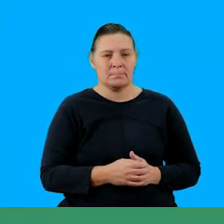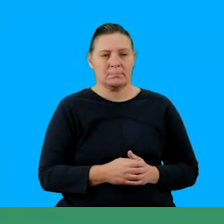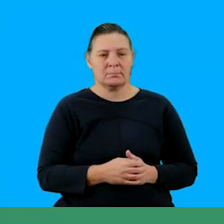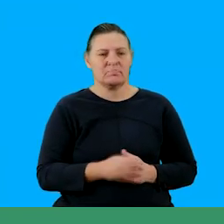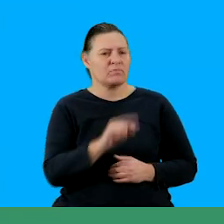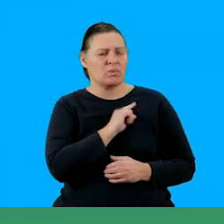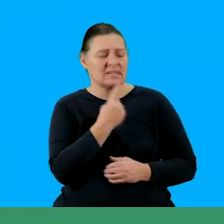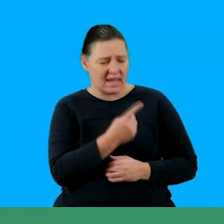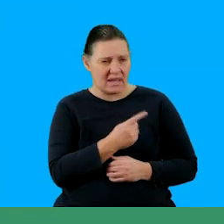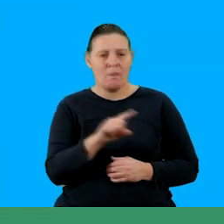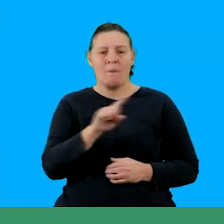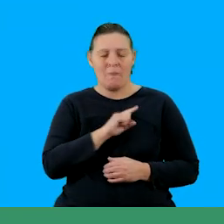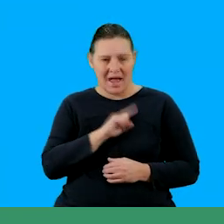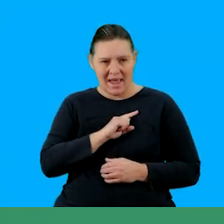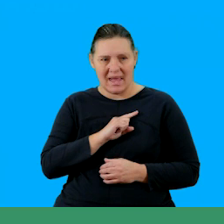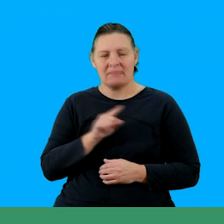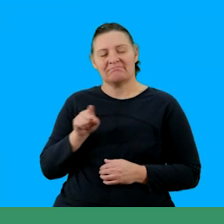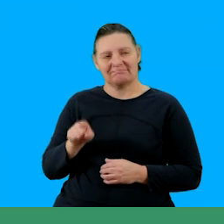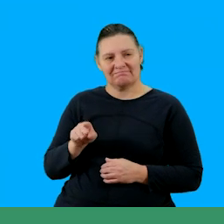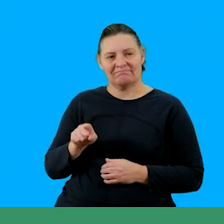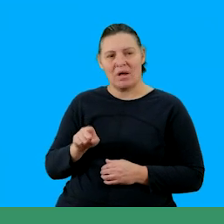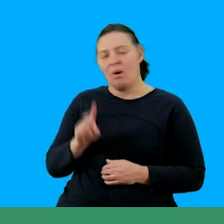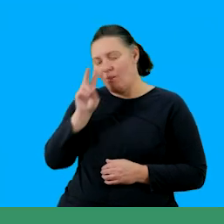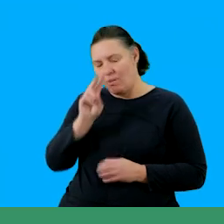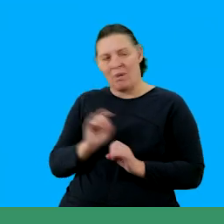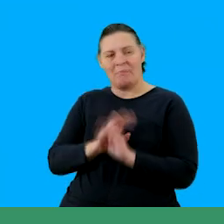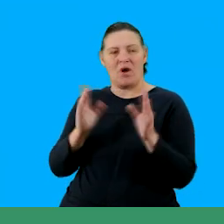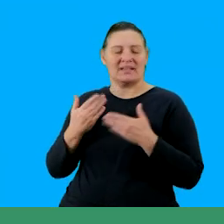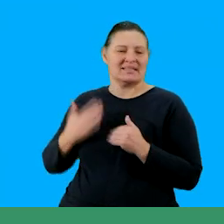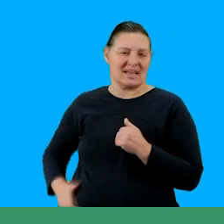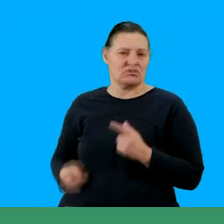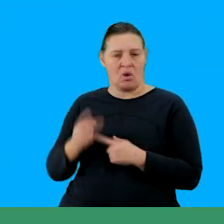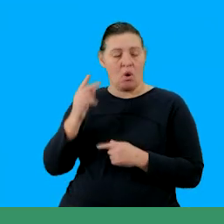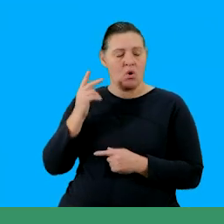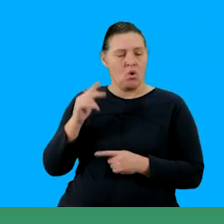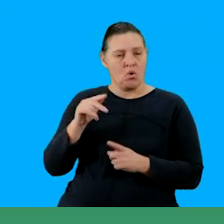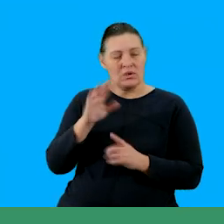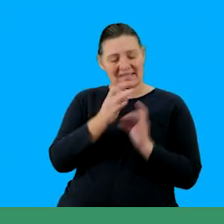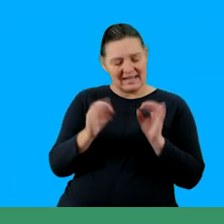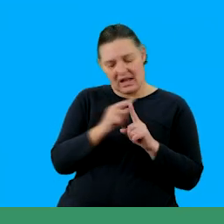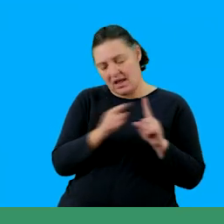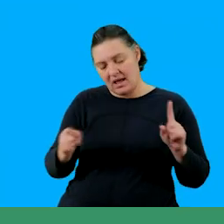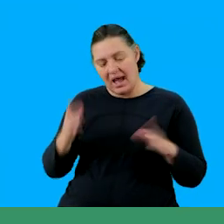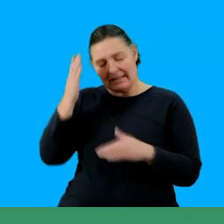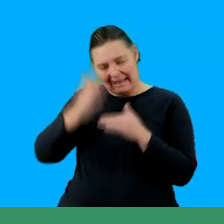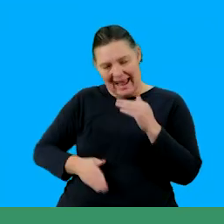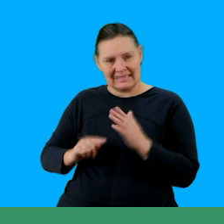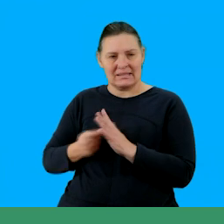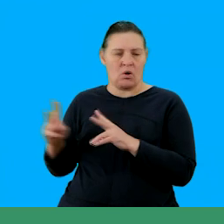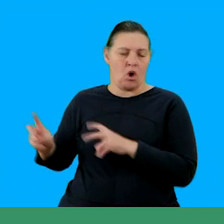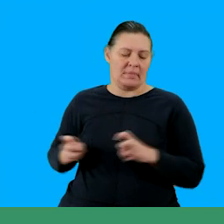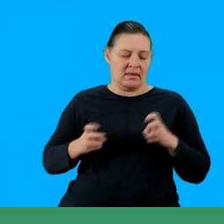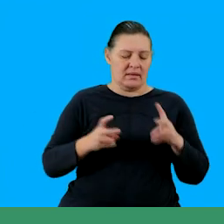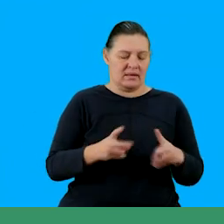Why are we saying that? It's because of she looked at the brighter side. So you would copy the sentence from the beginning up